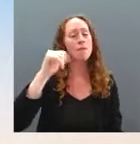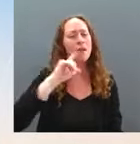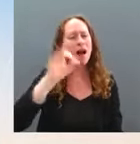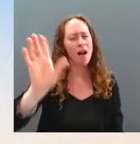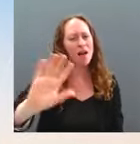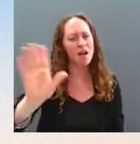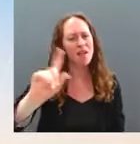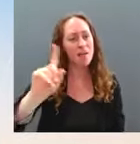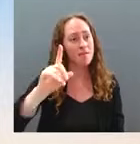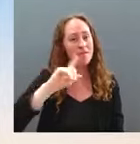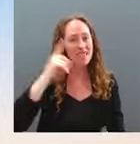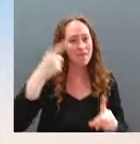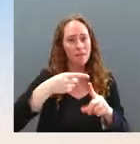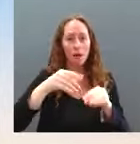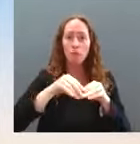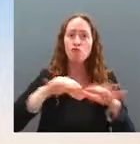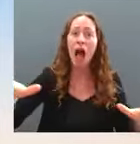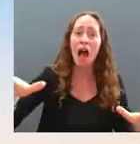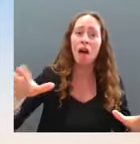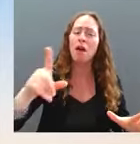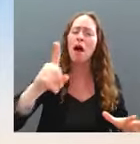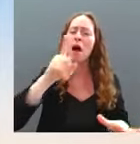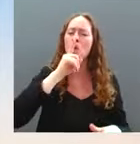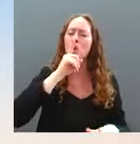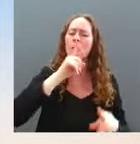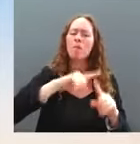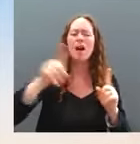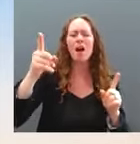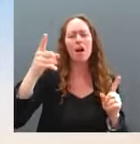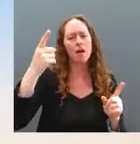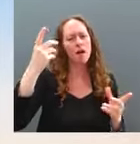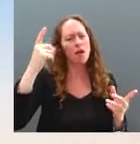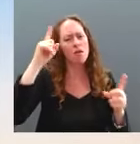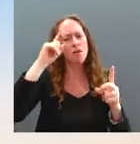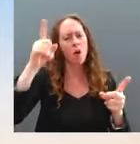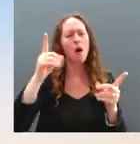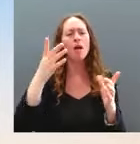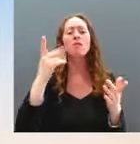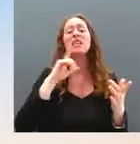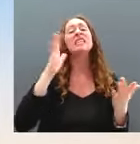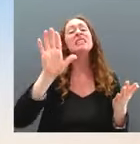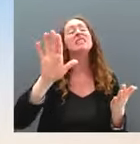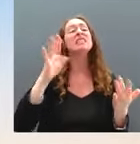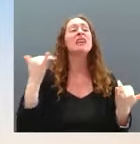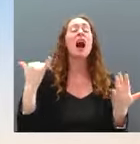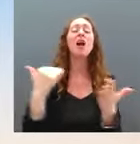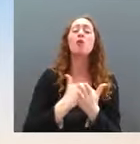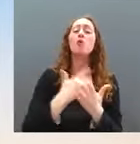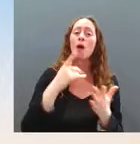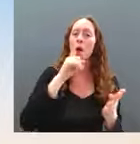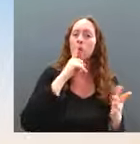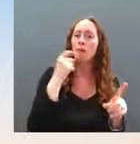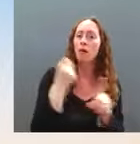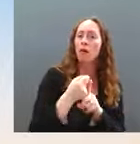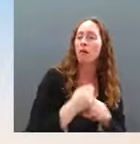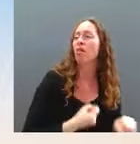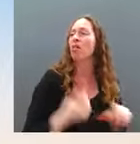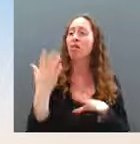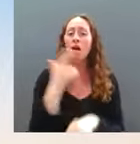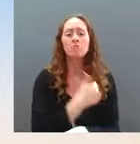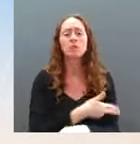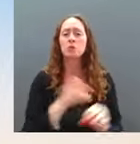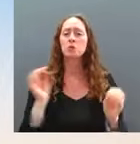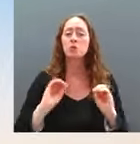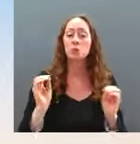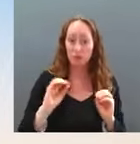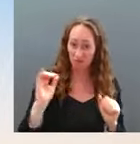course, we're trying to stop the spread, and we have the means to address that. We're also, though, I would point you to the 100-page plan we put out just a month ago,